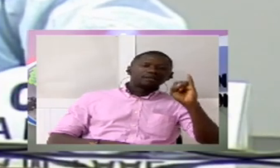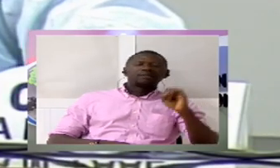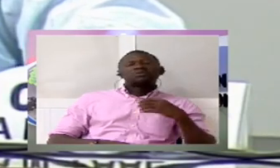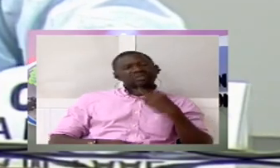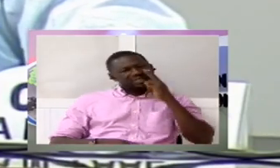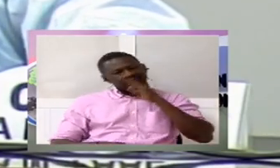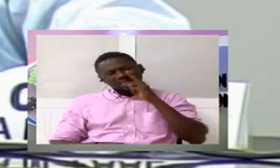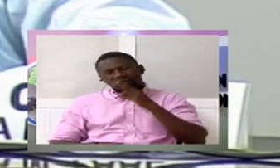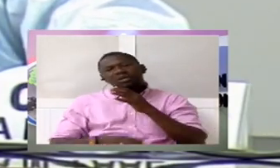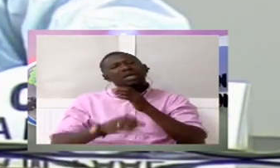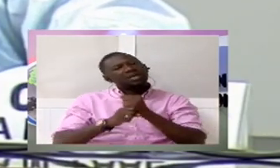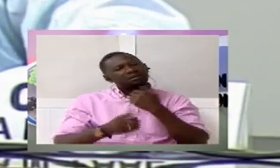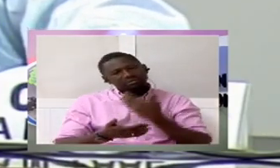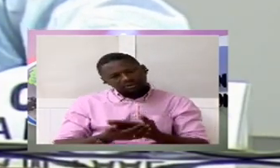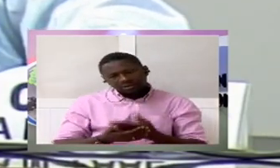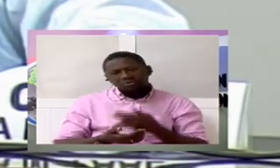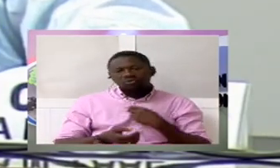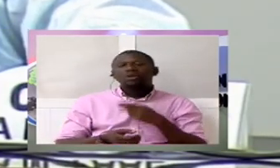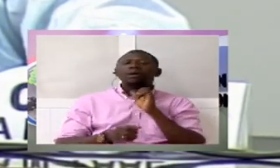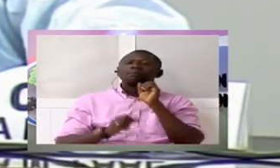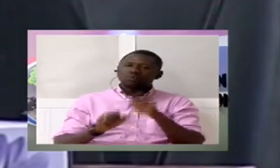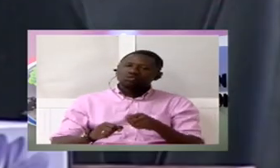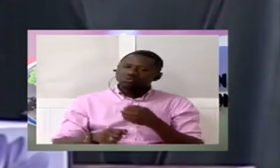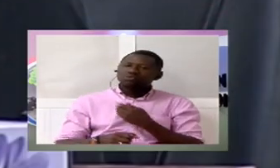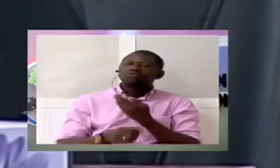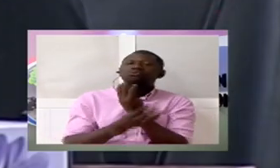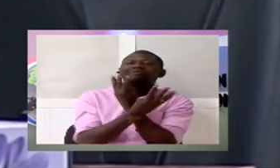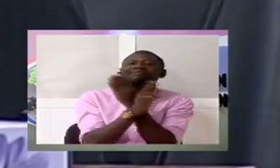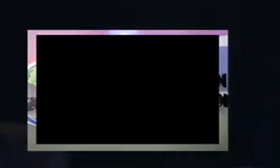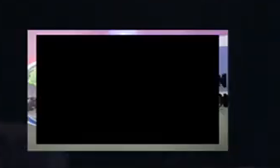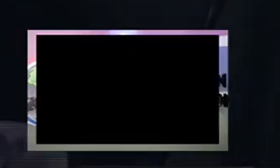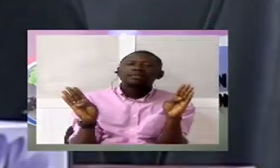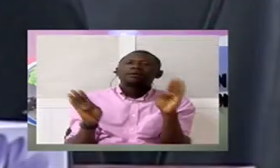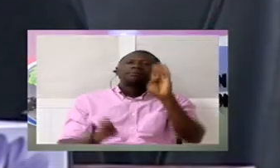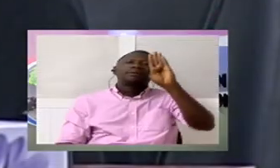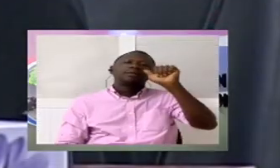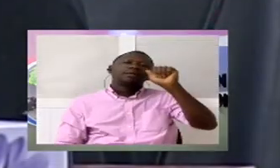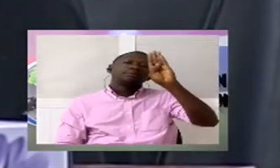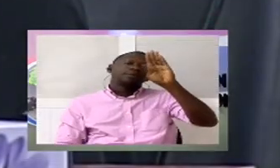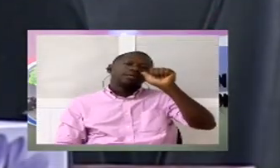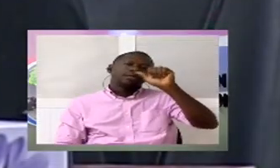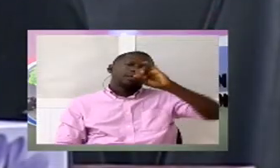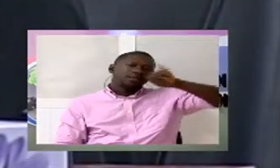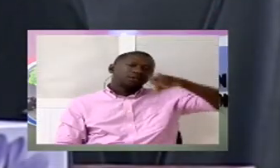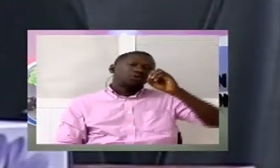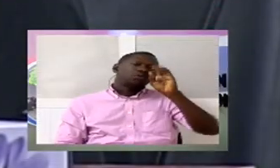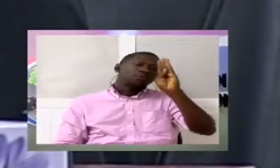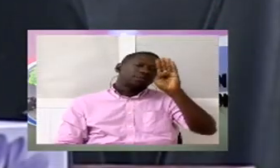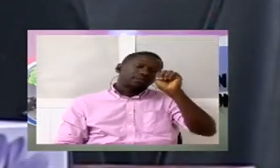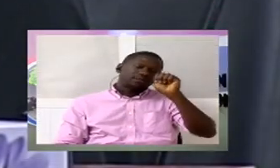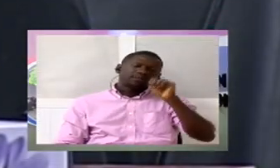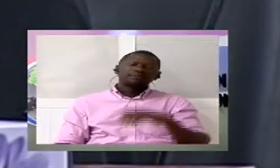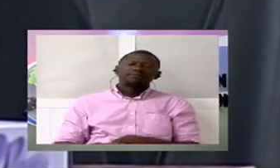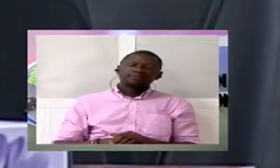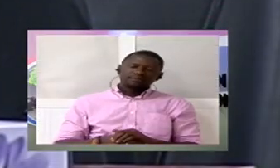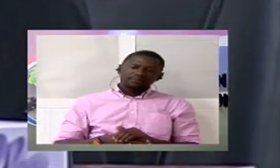intervene to secure Baba's release. Hanufo puru atefanansa da bula jeka katakuoke puru isi Baba bula. The emissaries